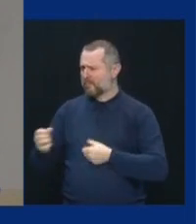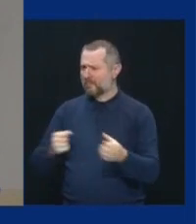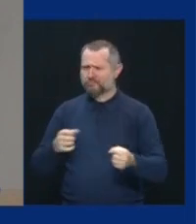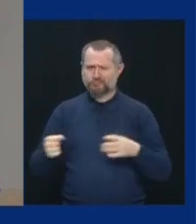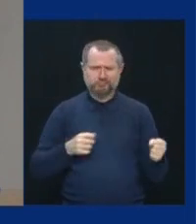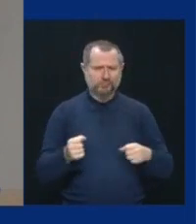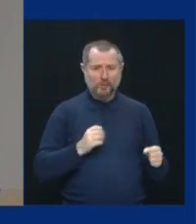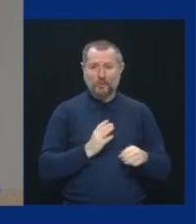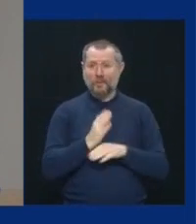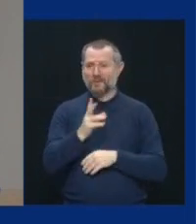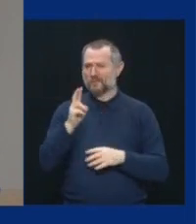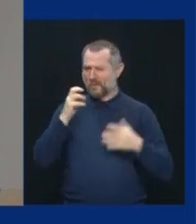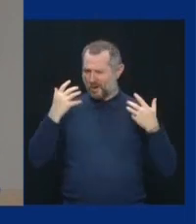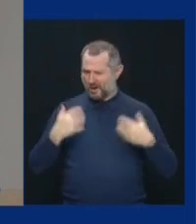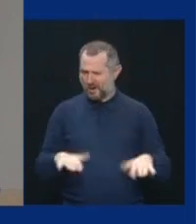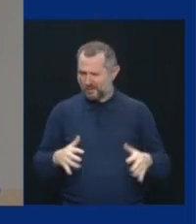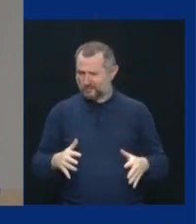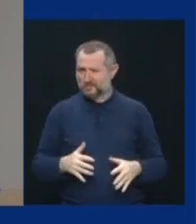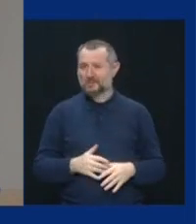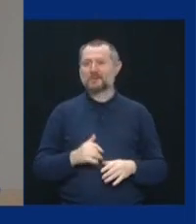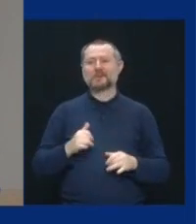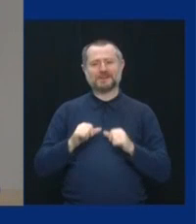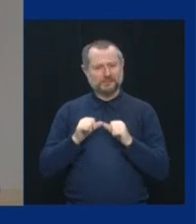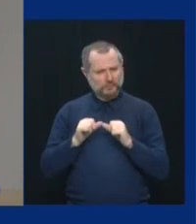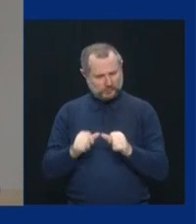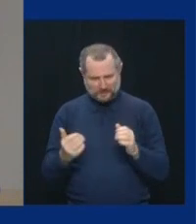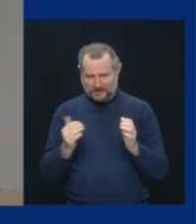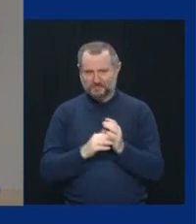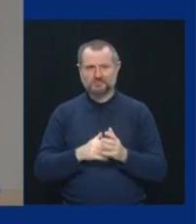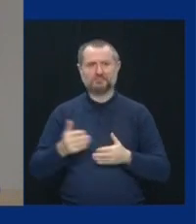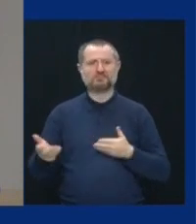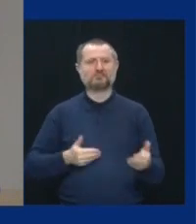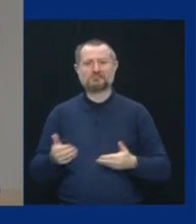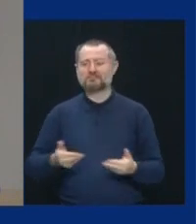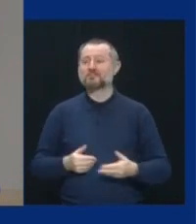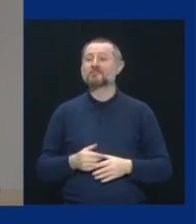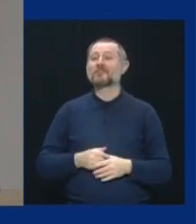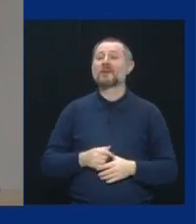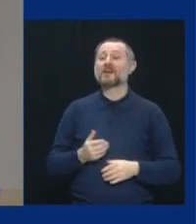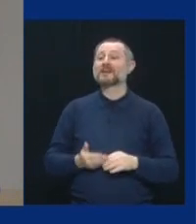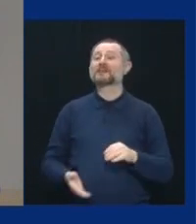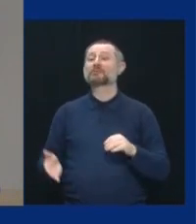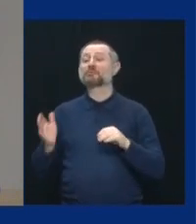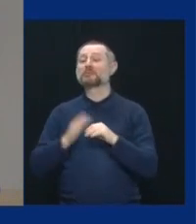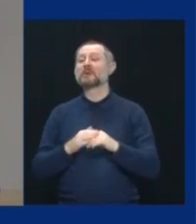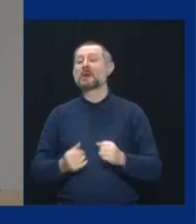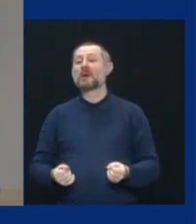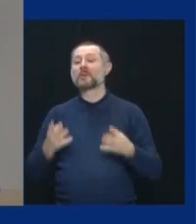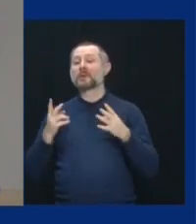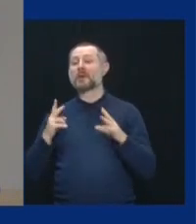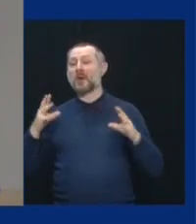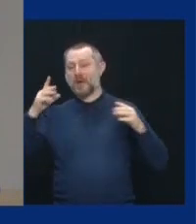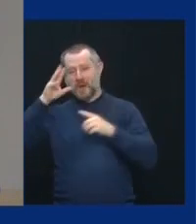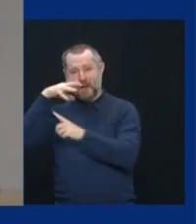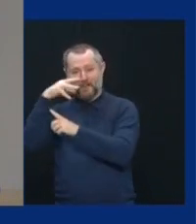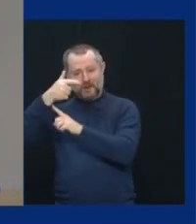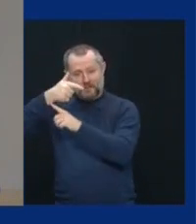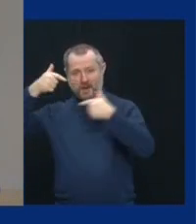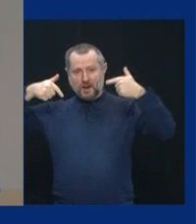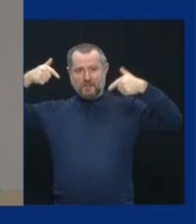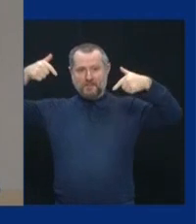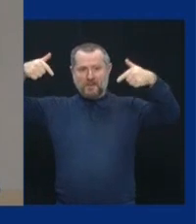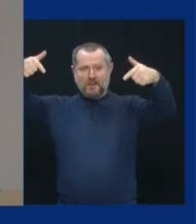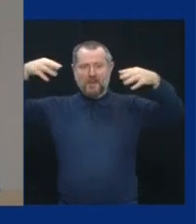than 200, and that hiring has now begun again. We've increased dramatically the number of cameras in our system. When our